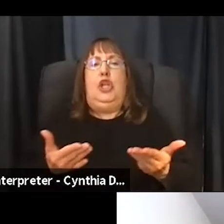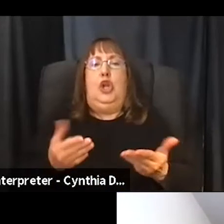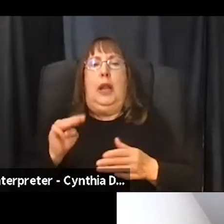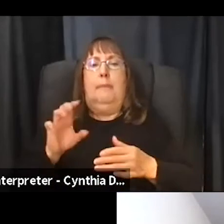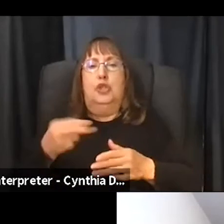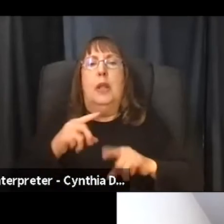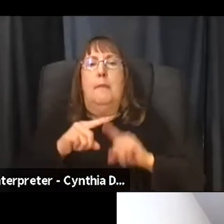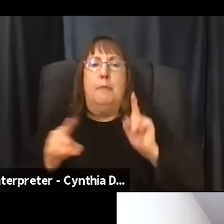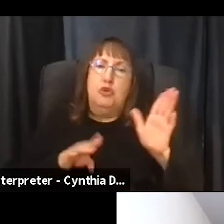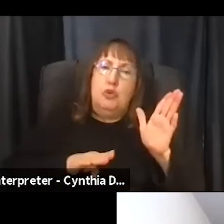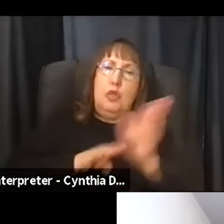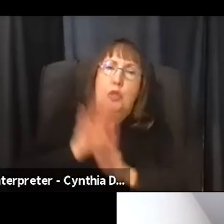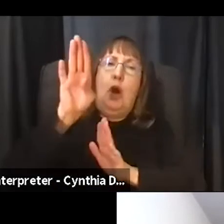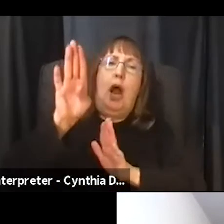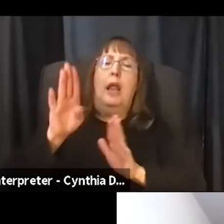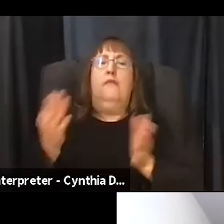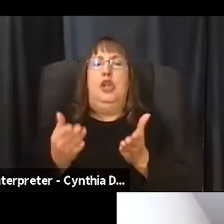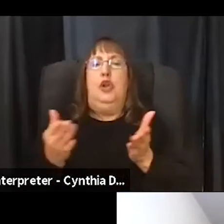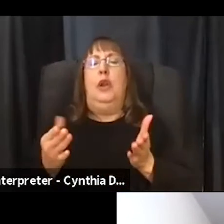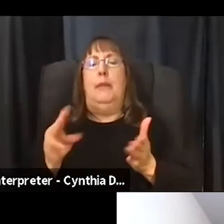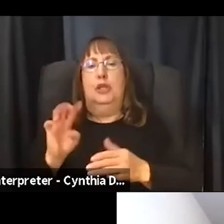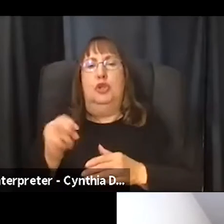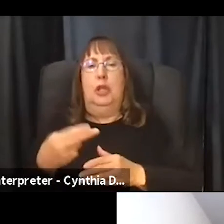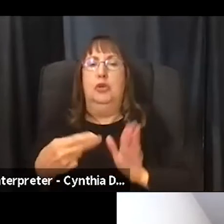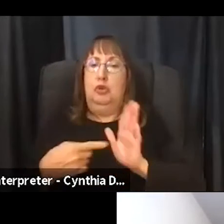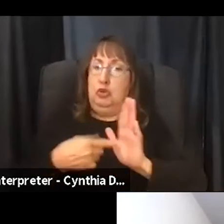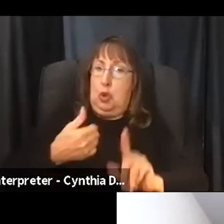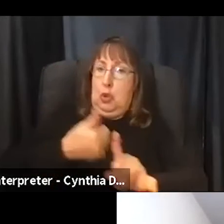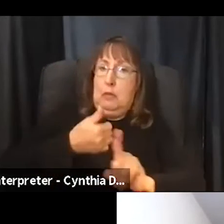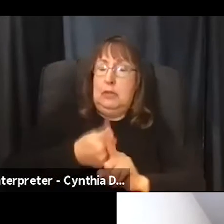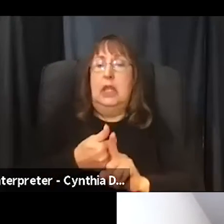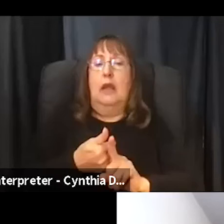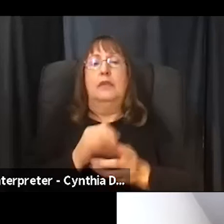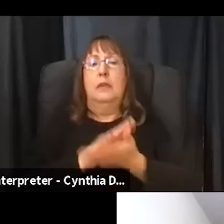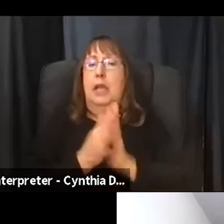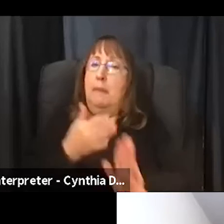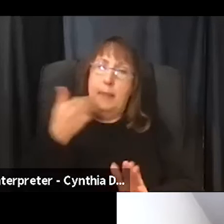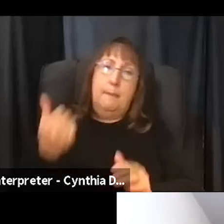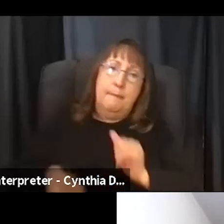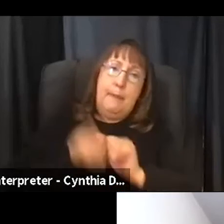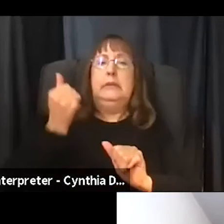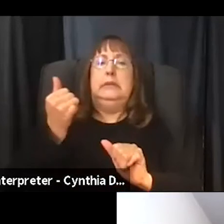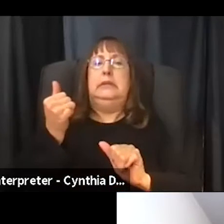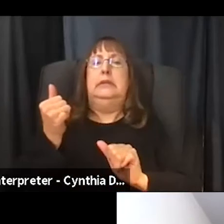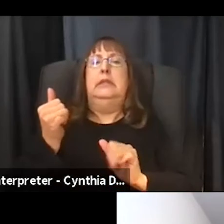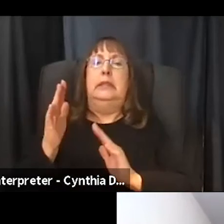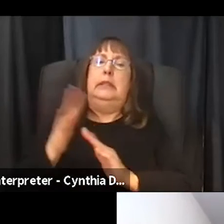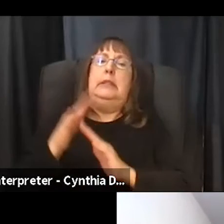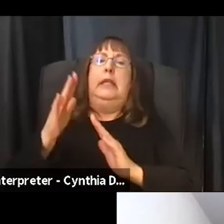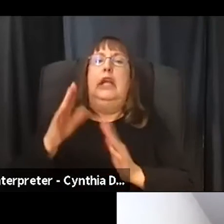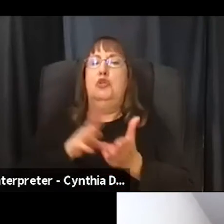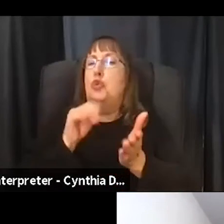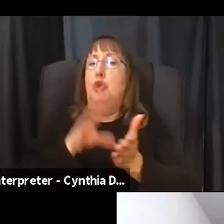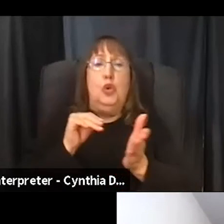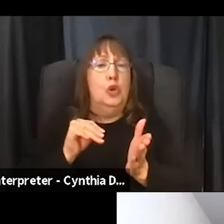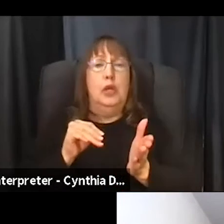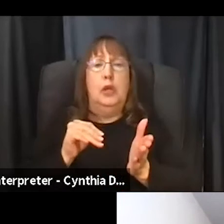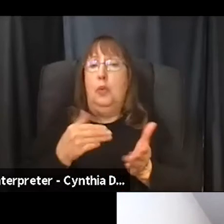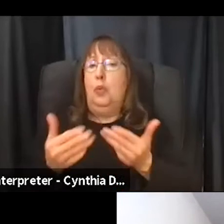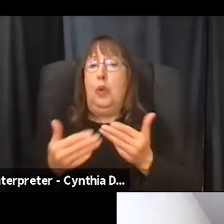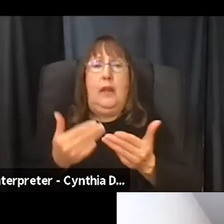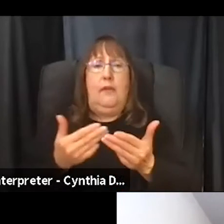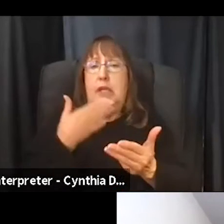to show themselves and be their best selves, and to learn in the way that they wish. And so I